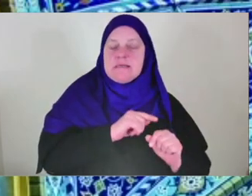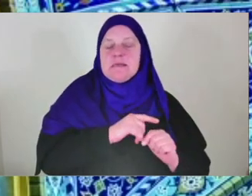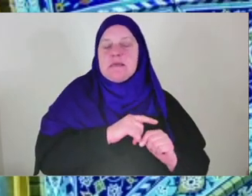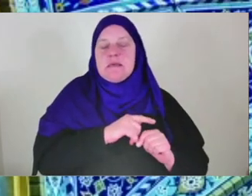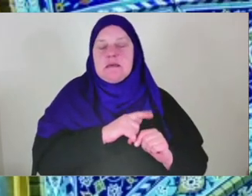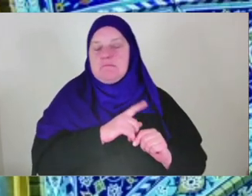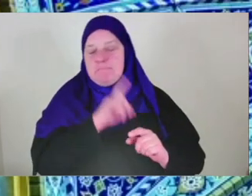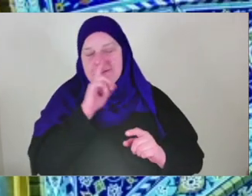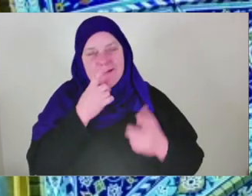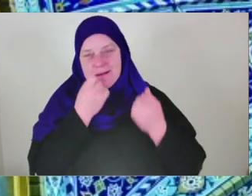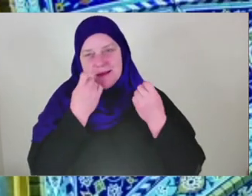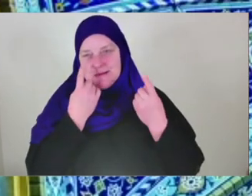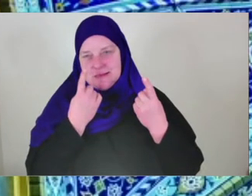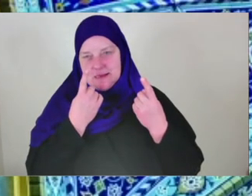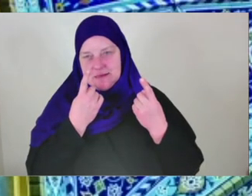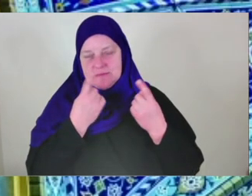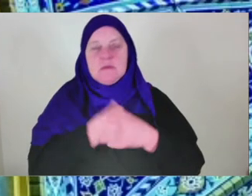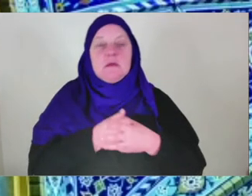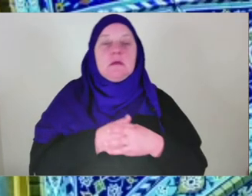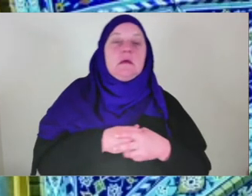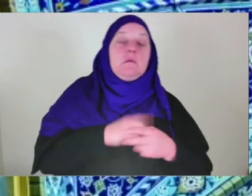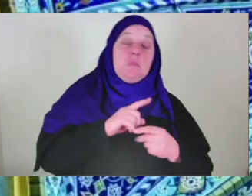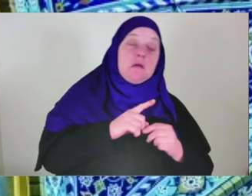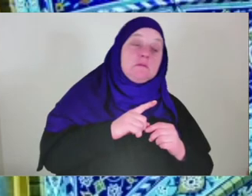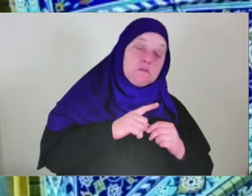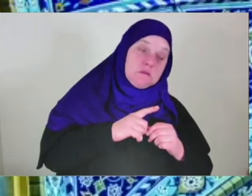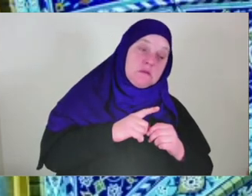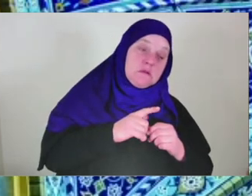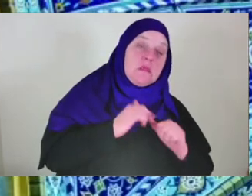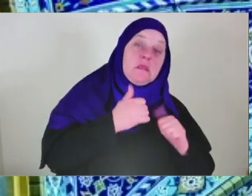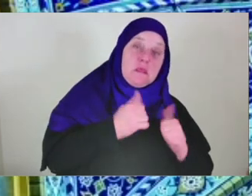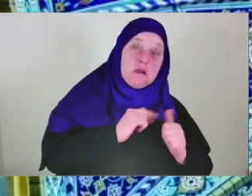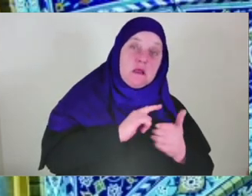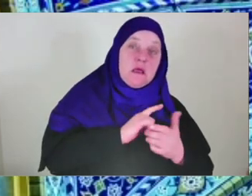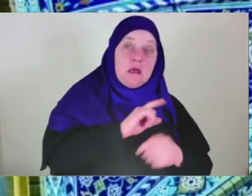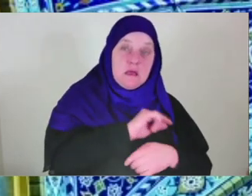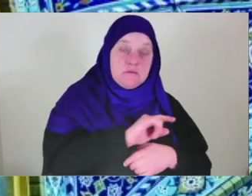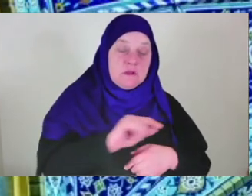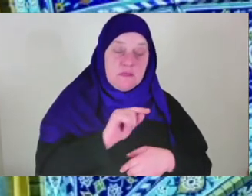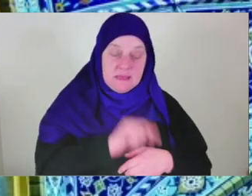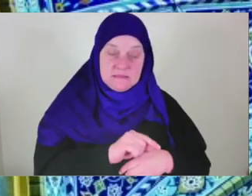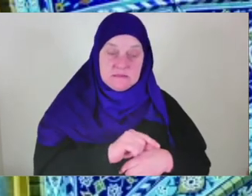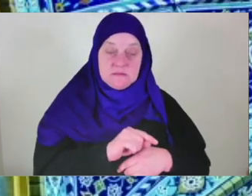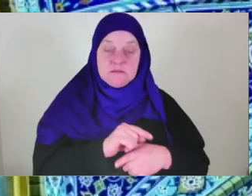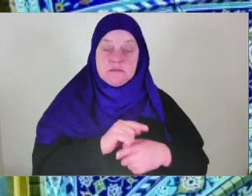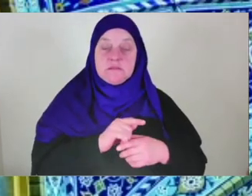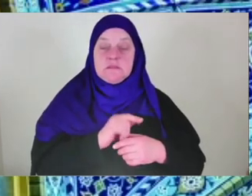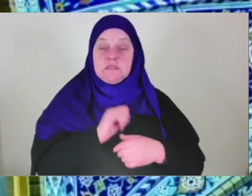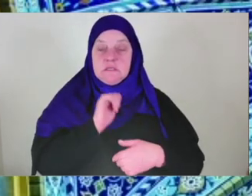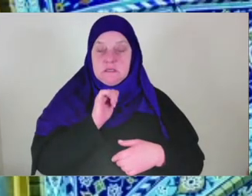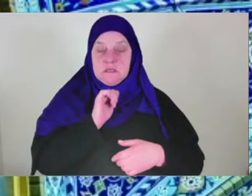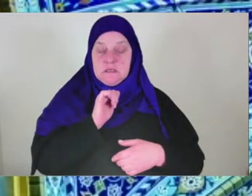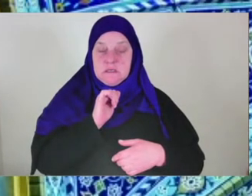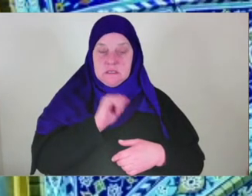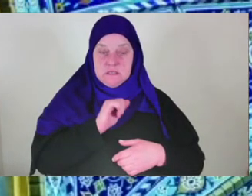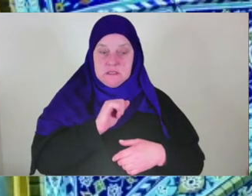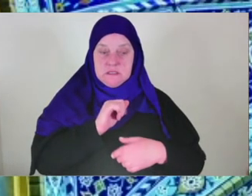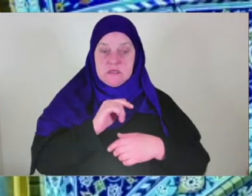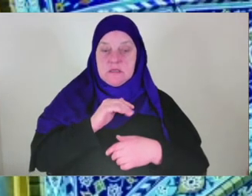or daughter has a saving, then they need to withdraw the 20% of the saving of the child and give it as the khums.